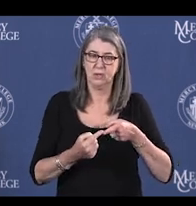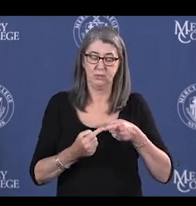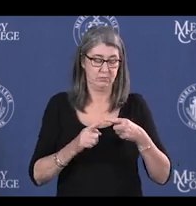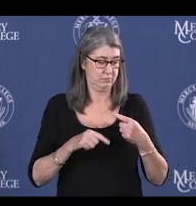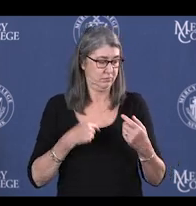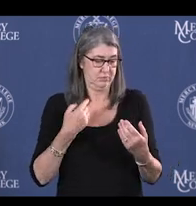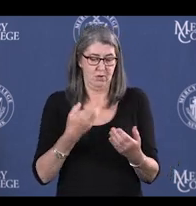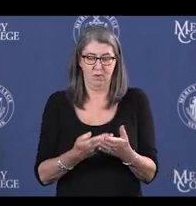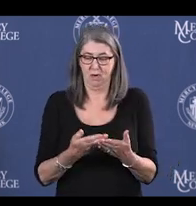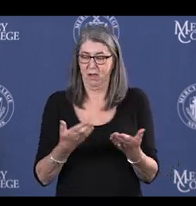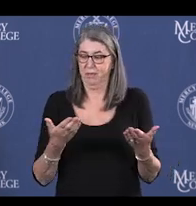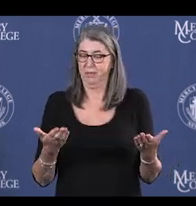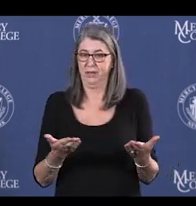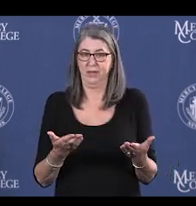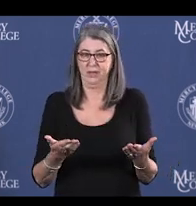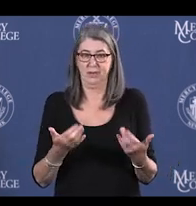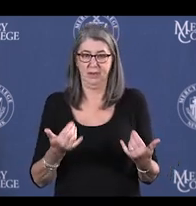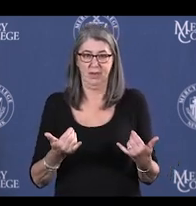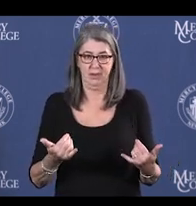this point.